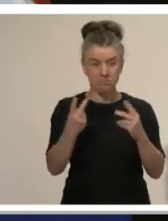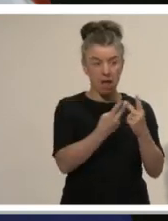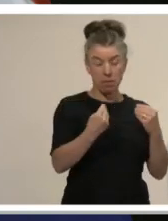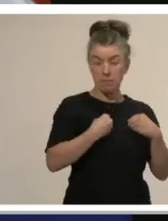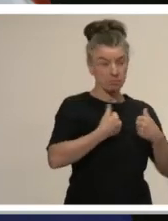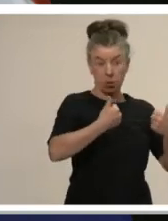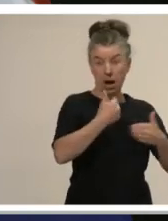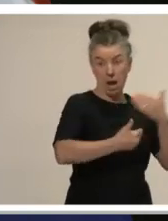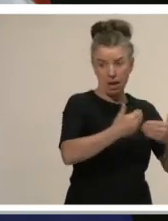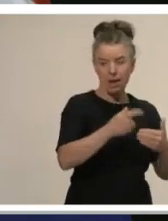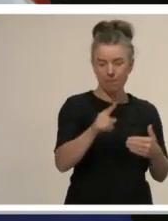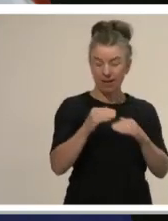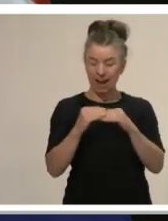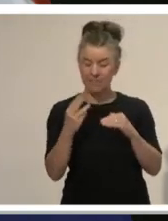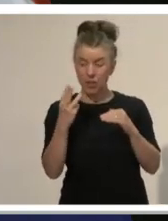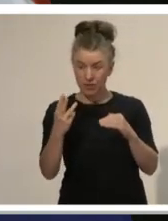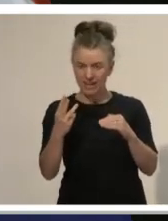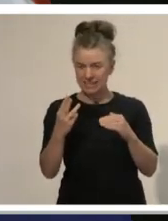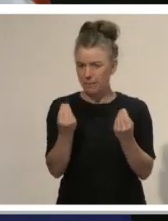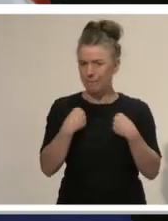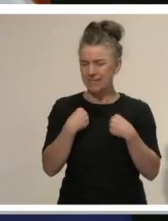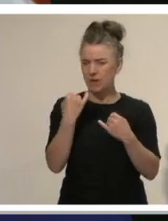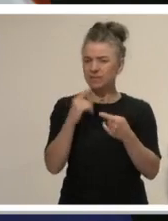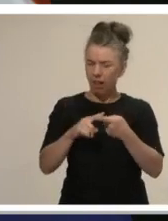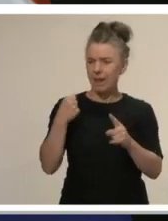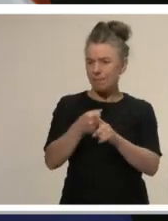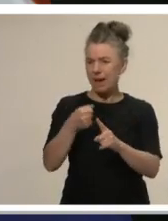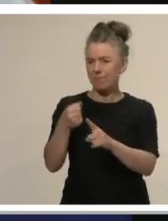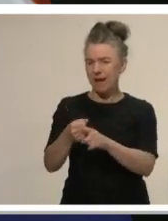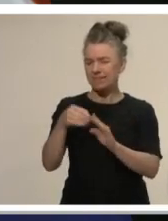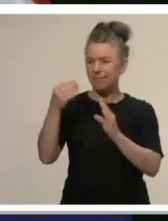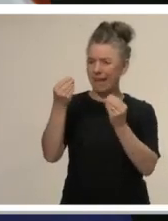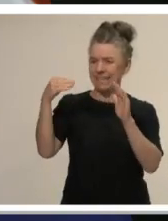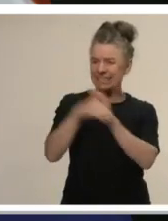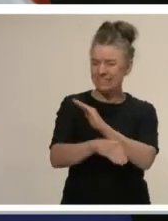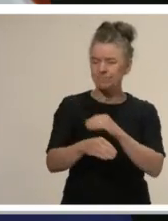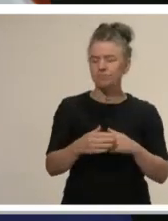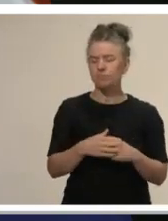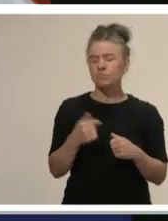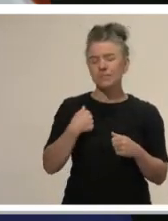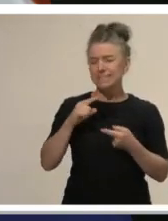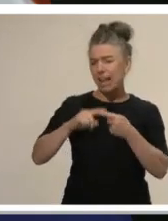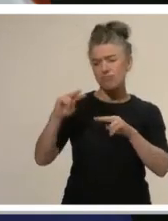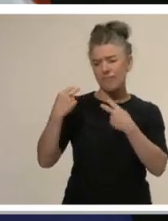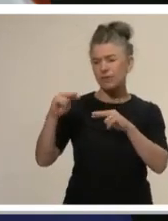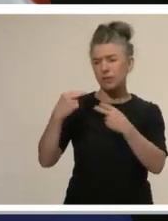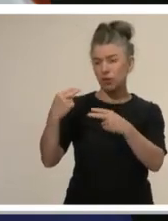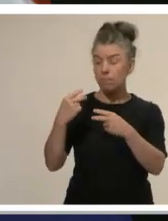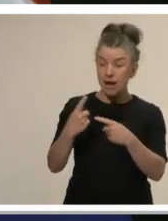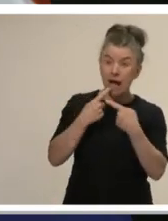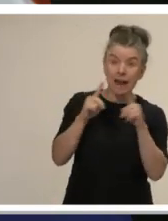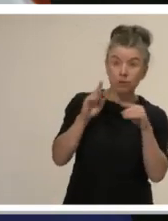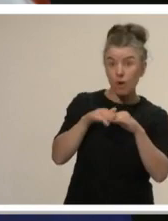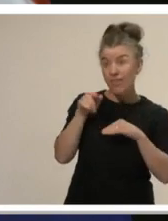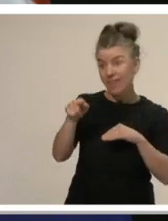part of our ongoing COVID review to make sure that we are responding as quickly as we can to some of the need we see. I have no announcements to make on that